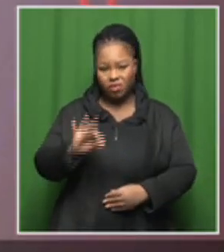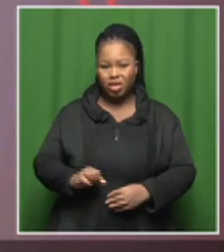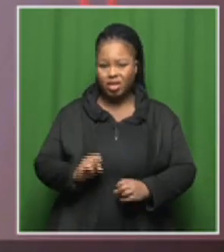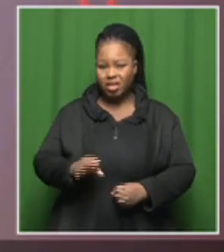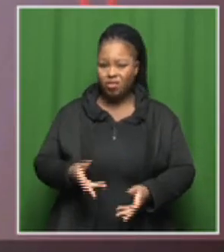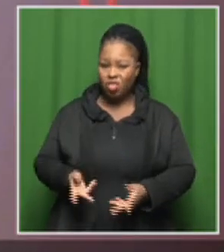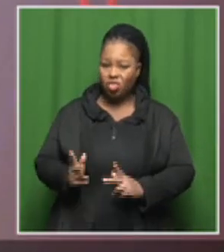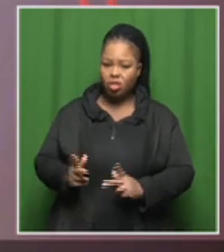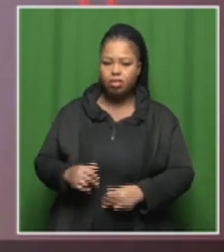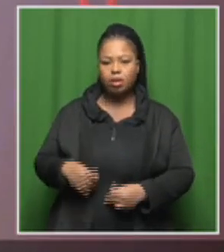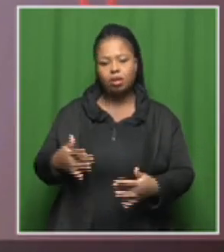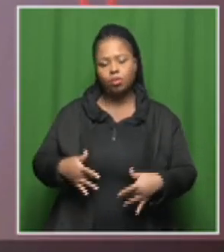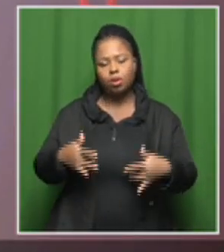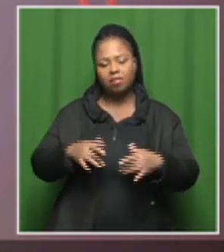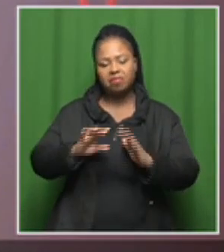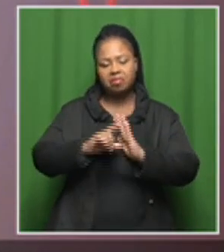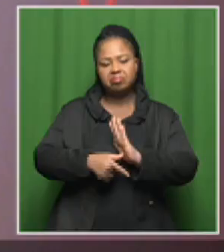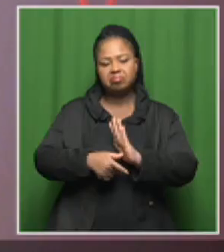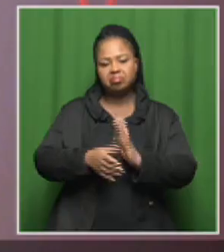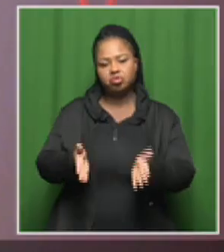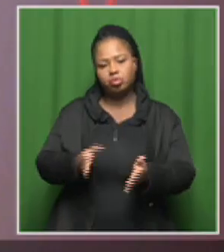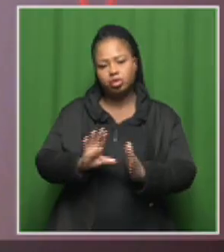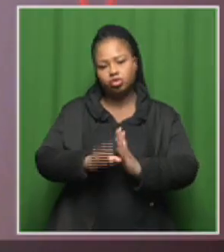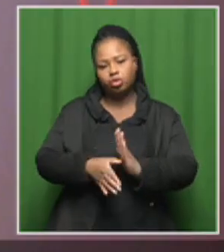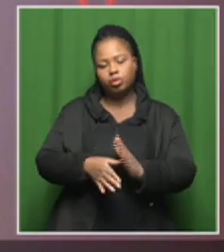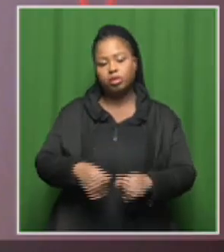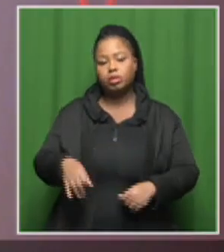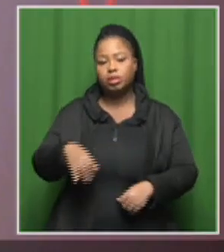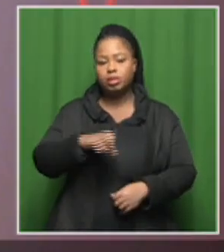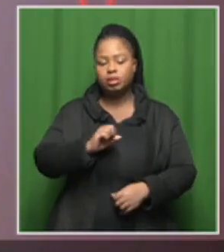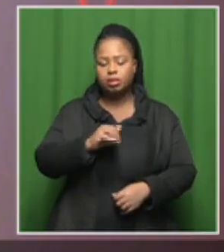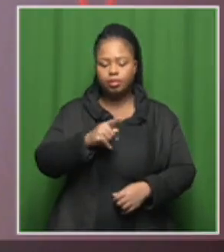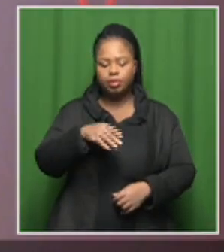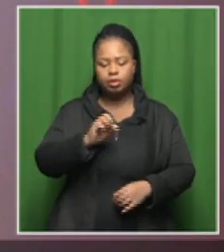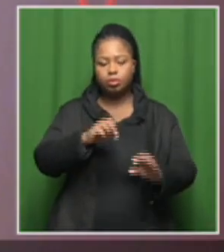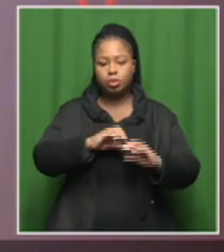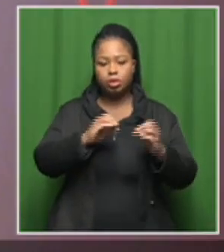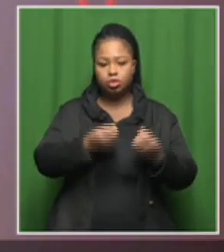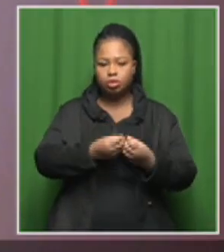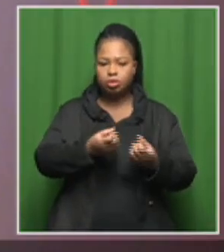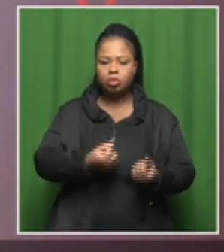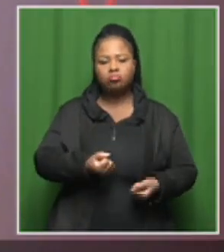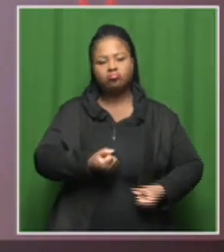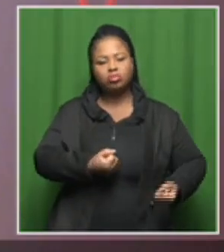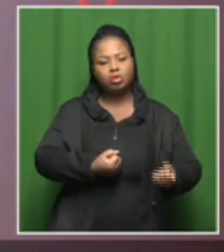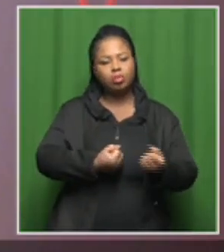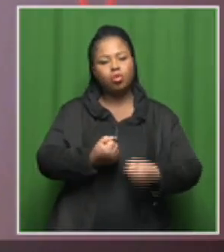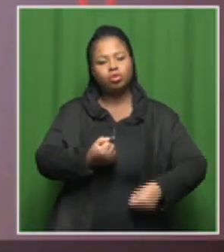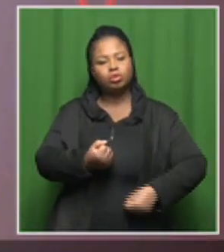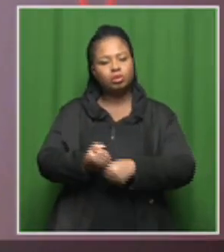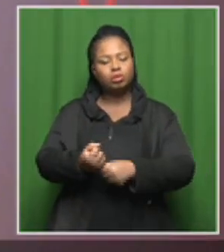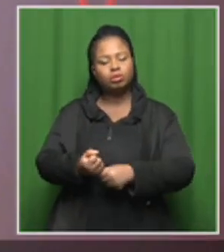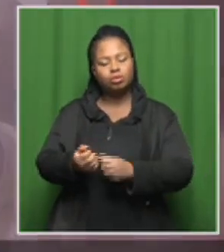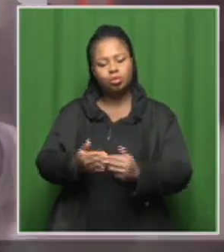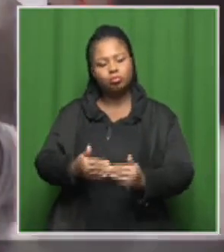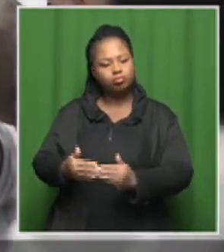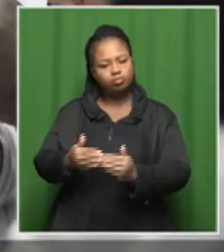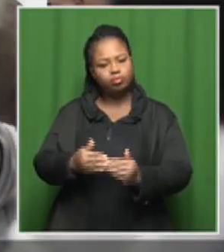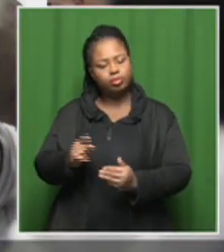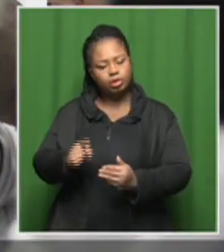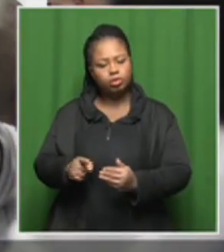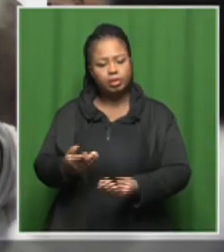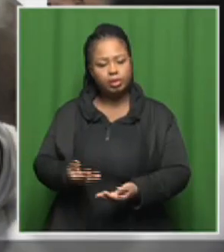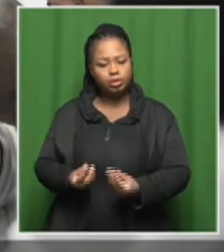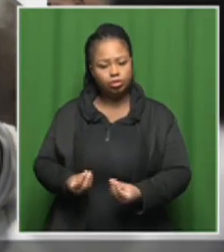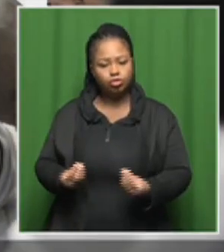of disability. This is according to STEPS. It's an organisation that offers support to parents and caregivers in taking care of babies born